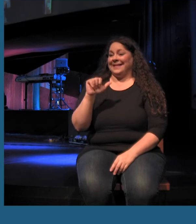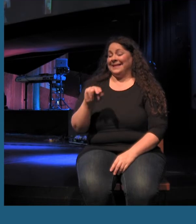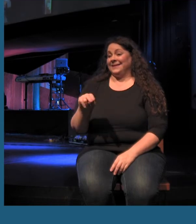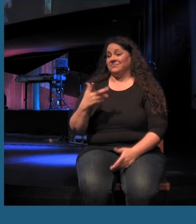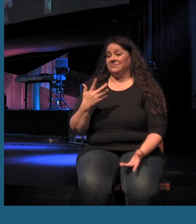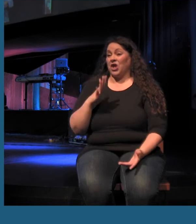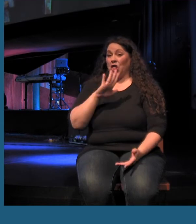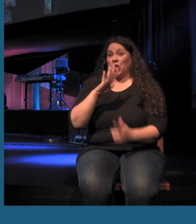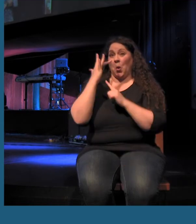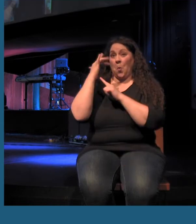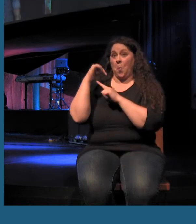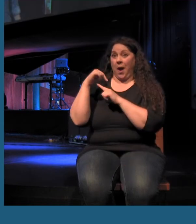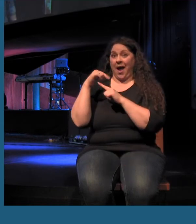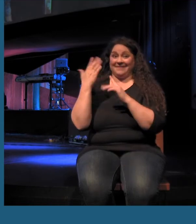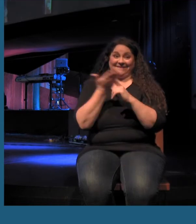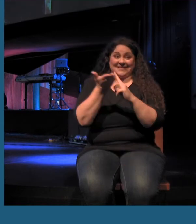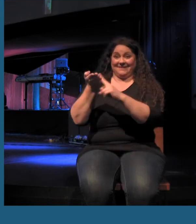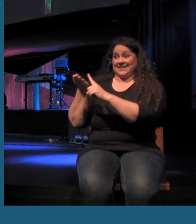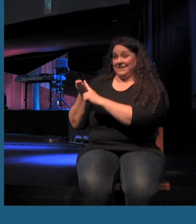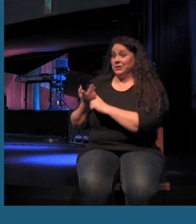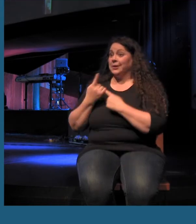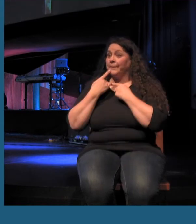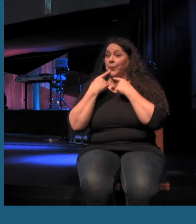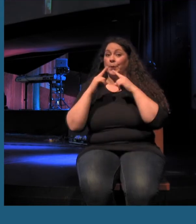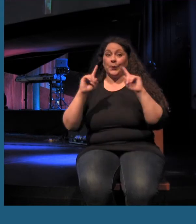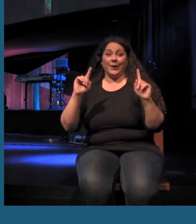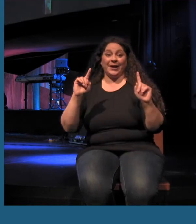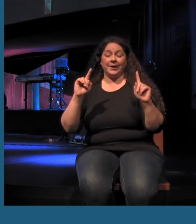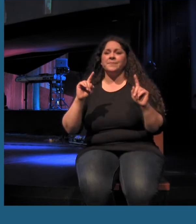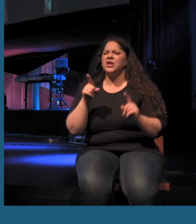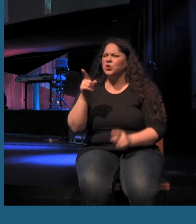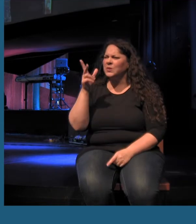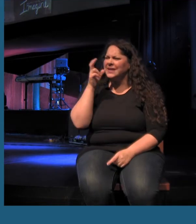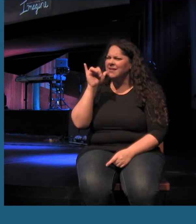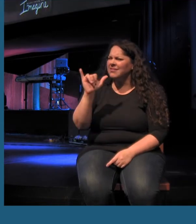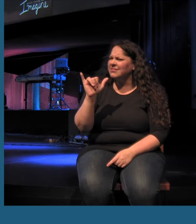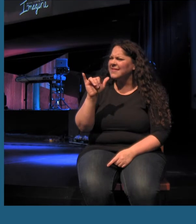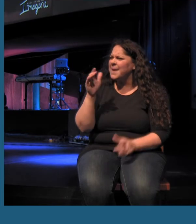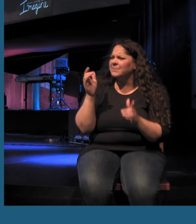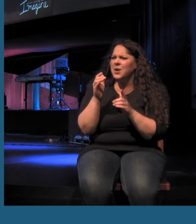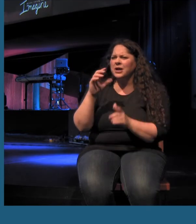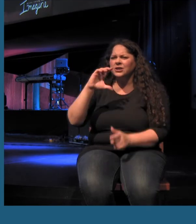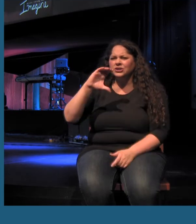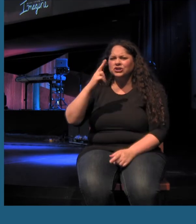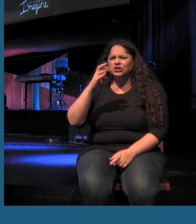working. How about this story? Have you ever heard of this little place called Chick-fil-A?